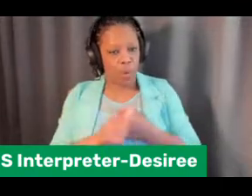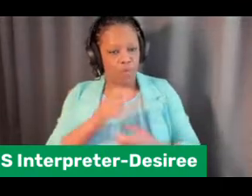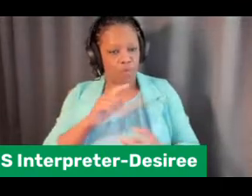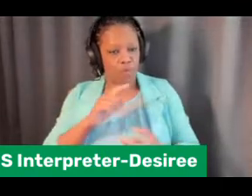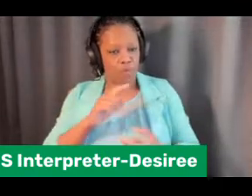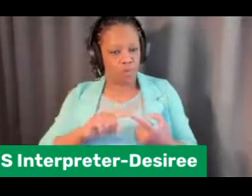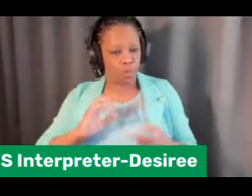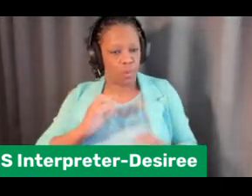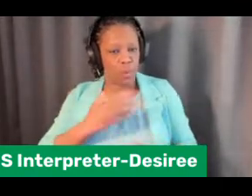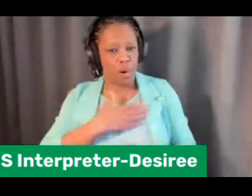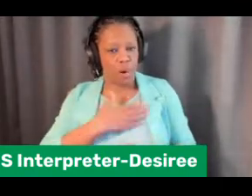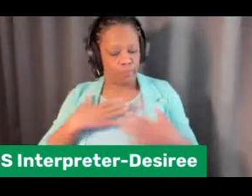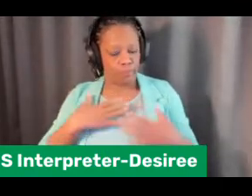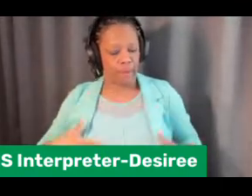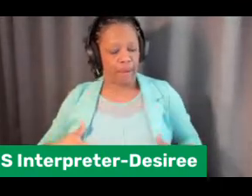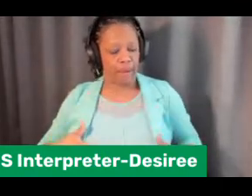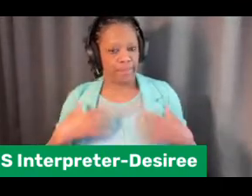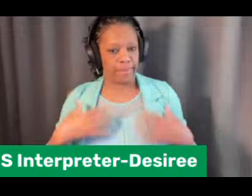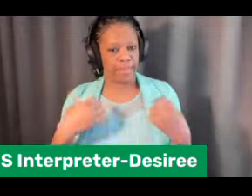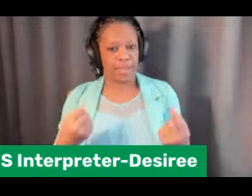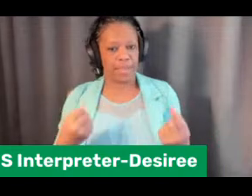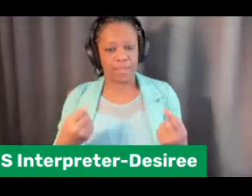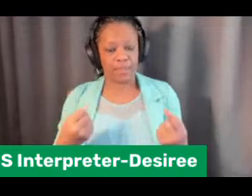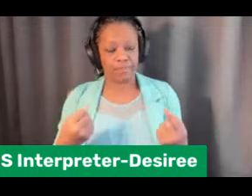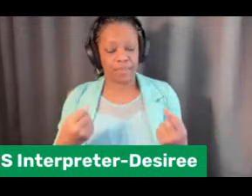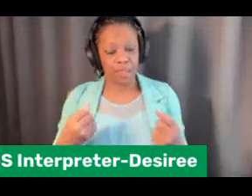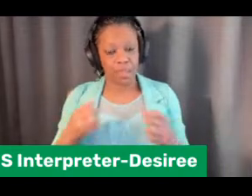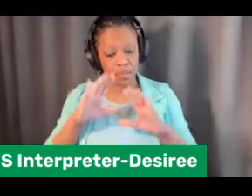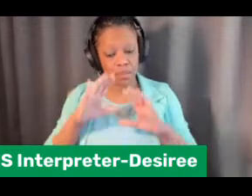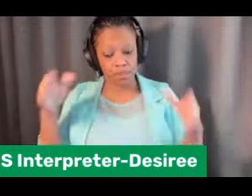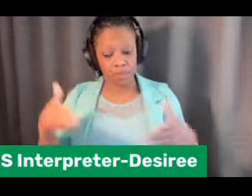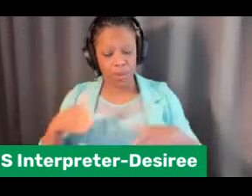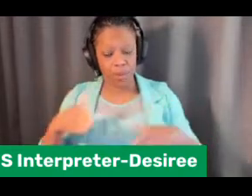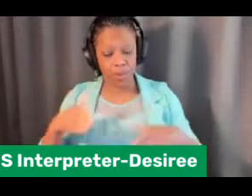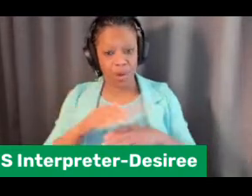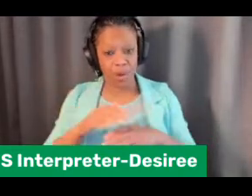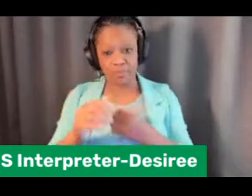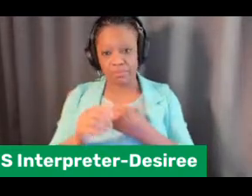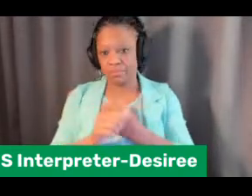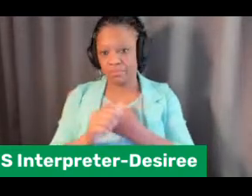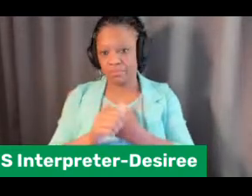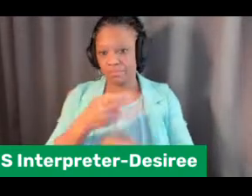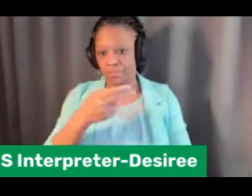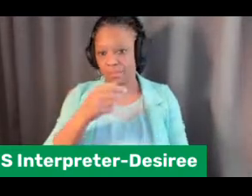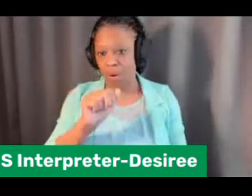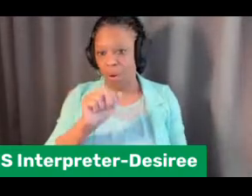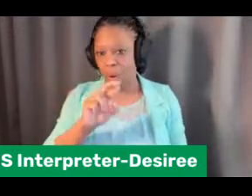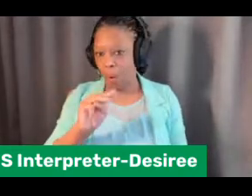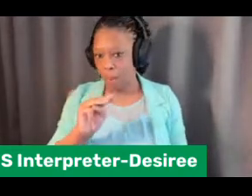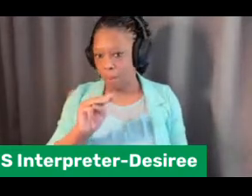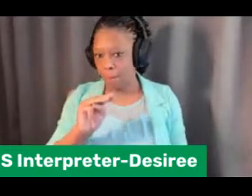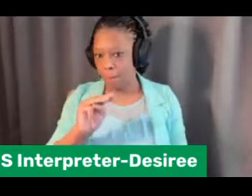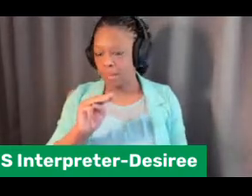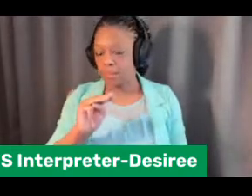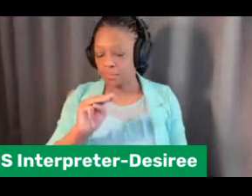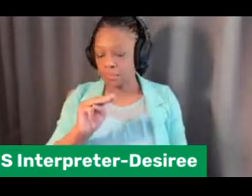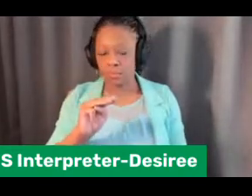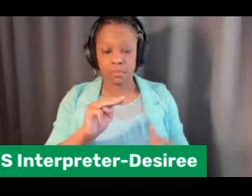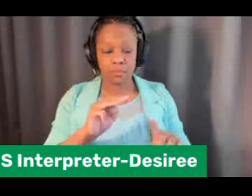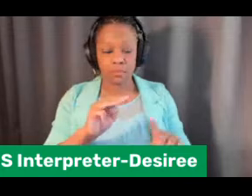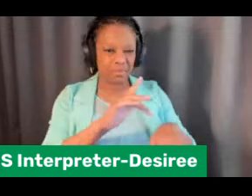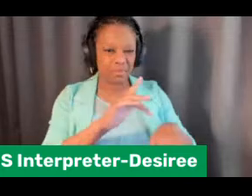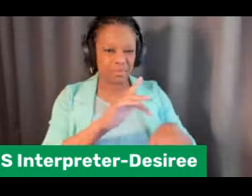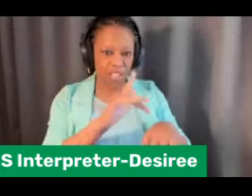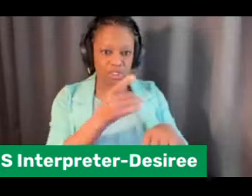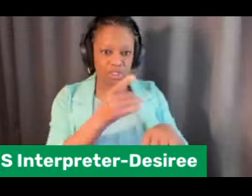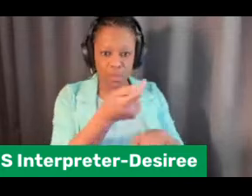other part of the title today, not so much the harm. We'll briefly touch that, but I really want to get into what we can do about it.